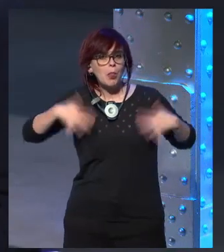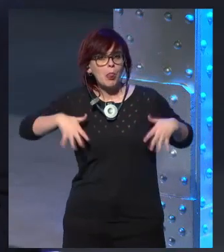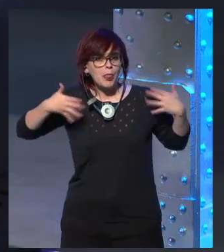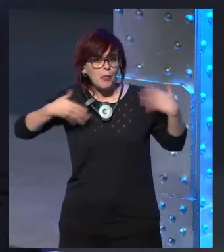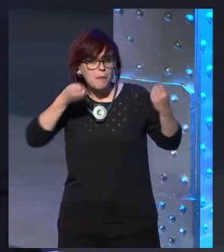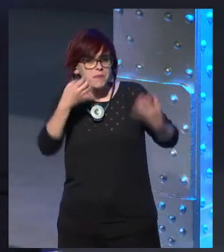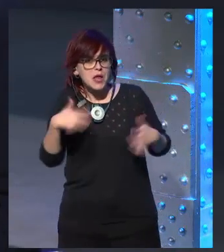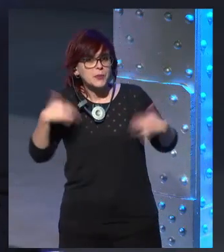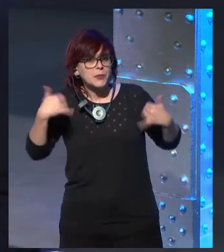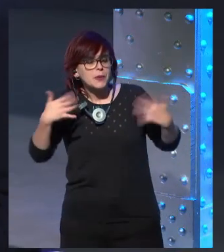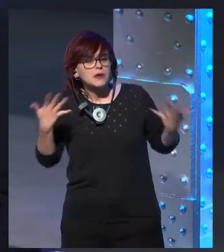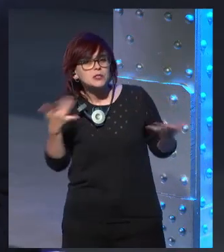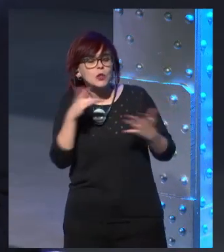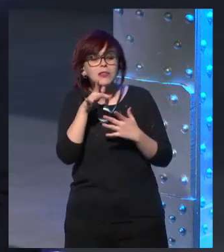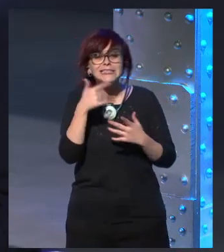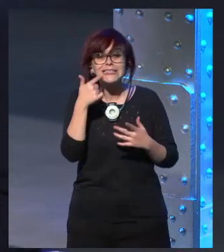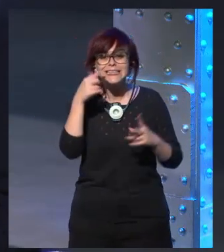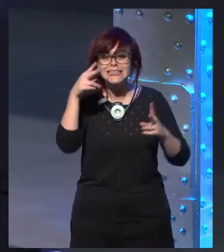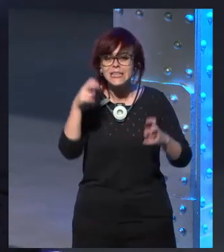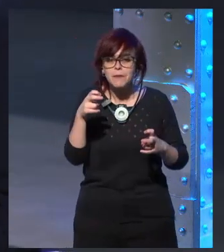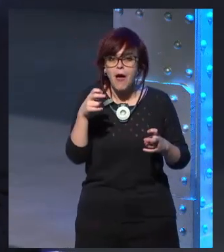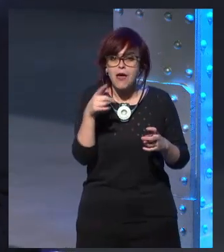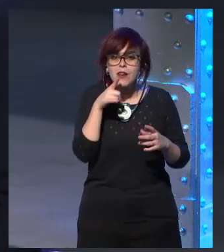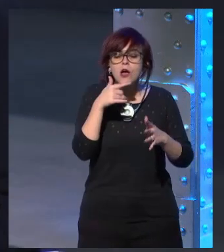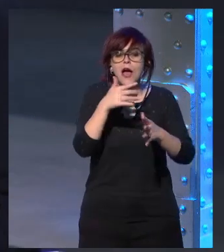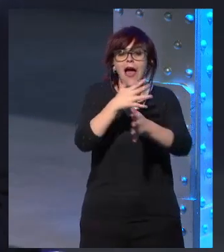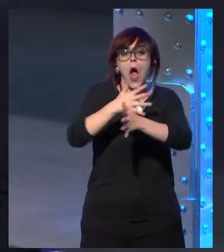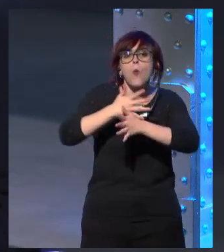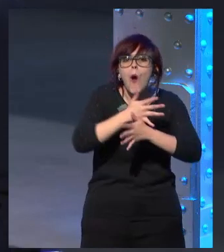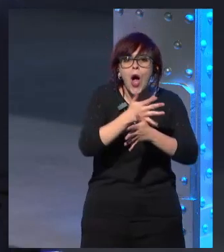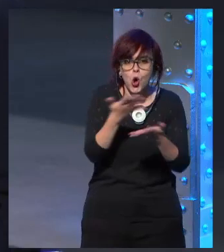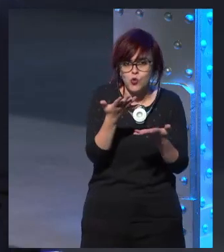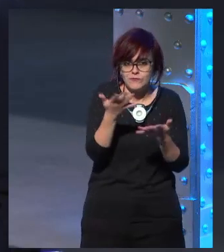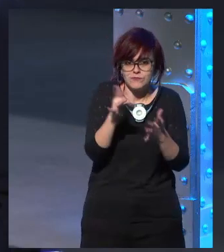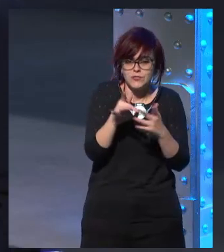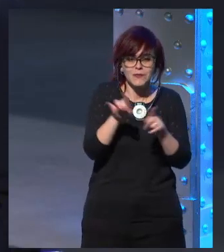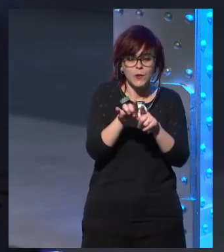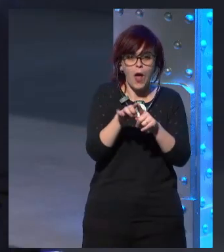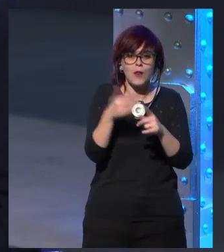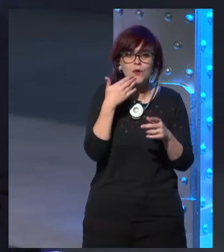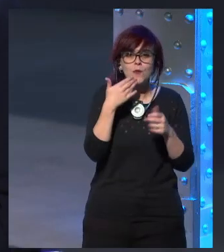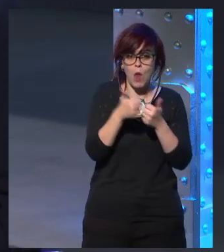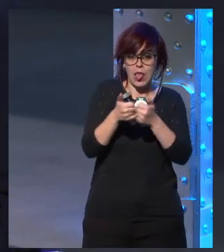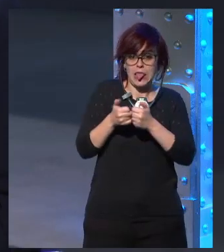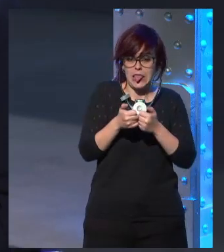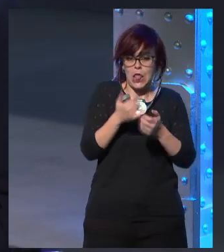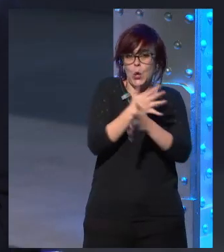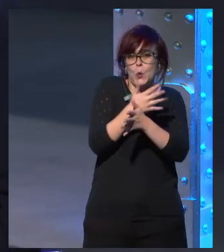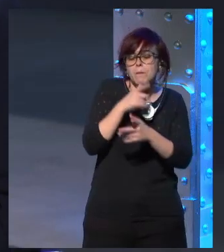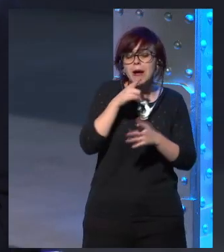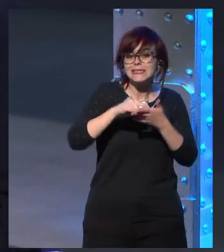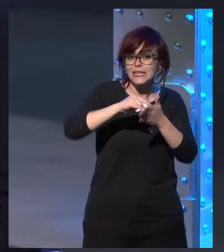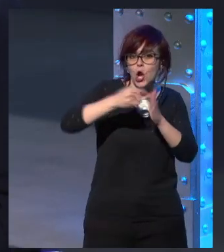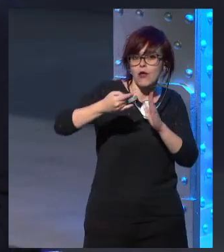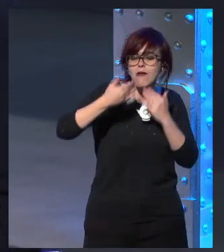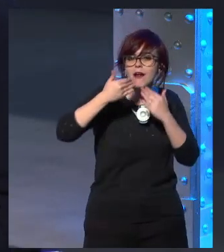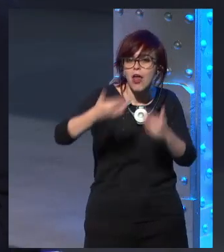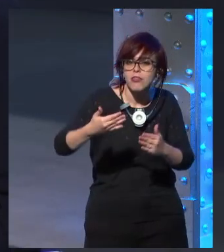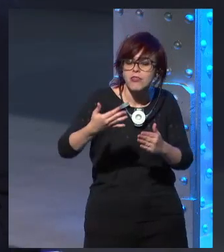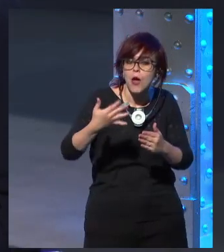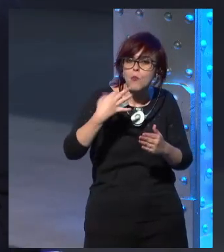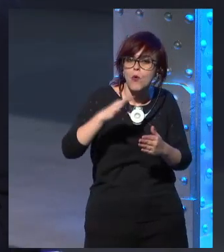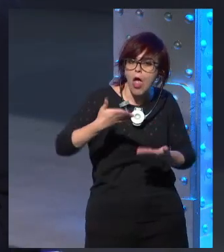children, how could we fit game per se, or gaming, or all experiences that